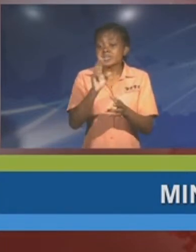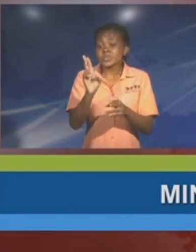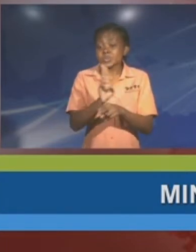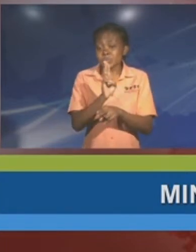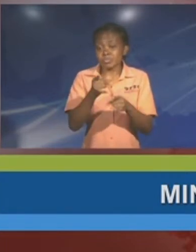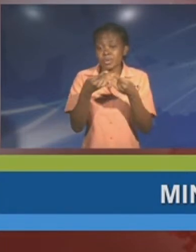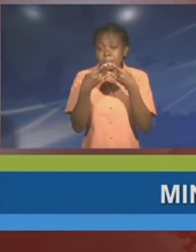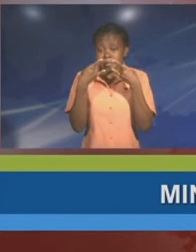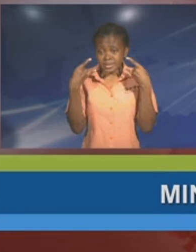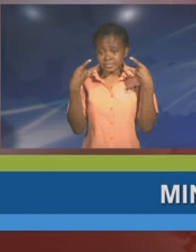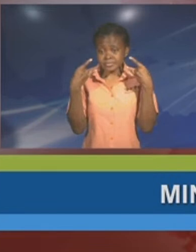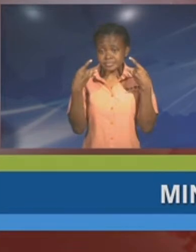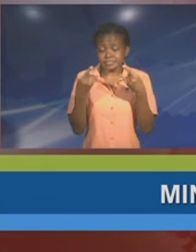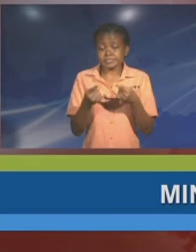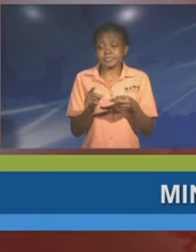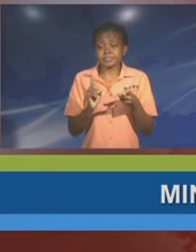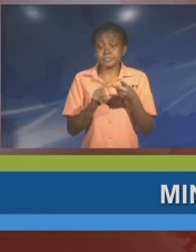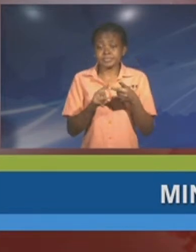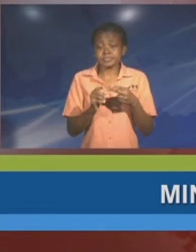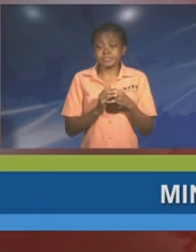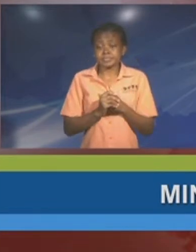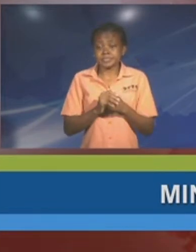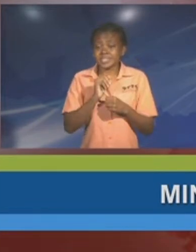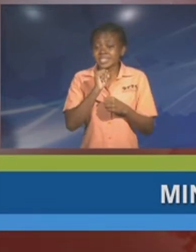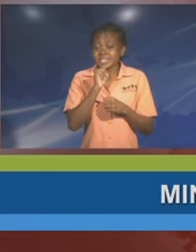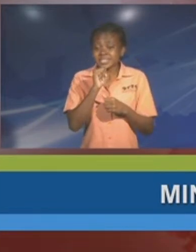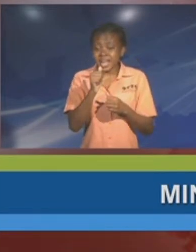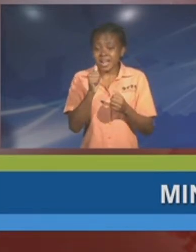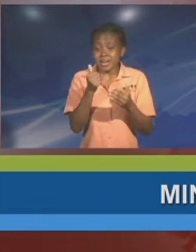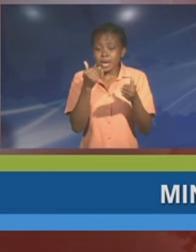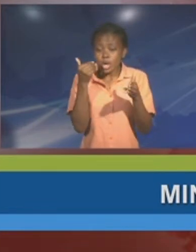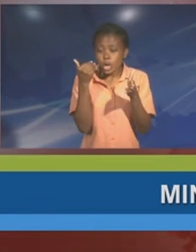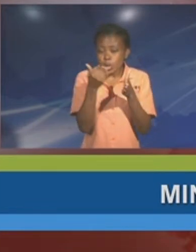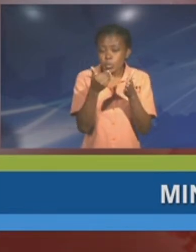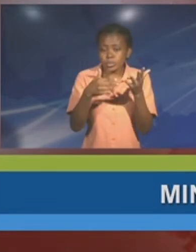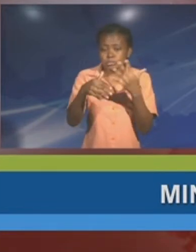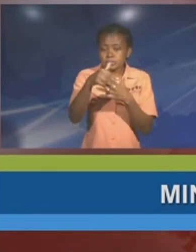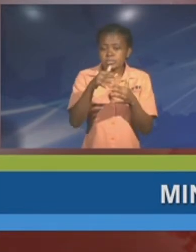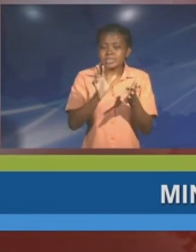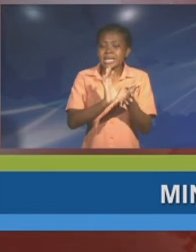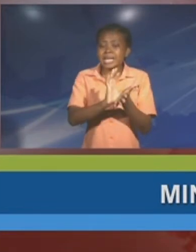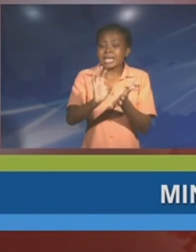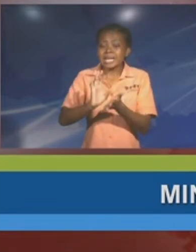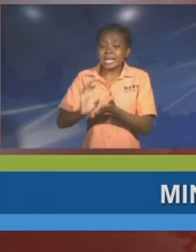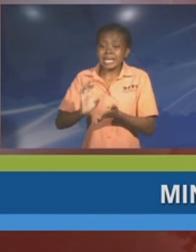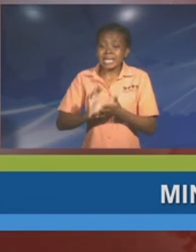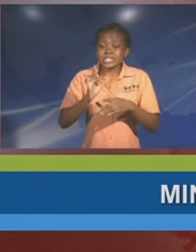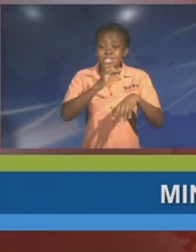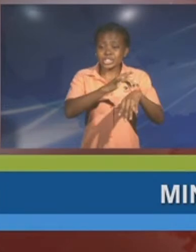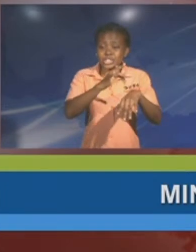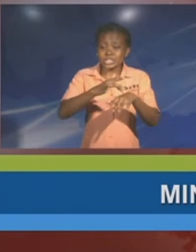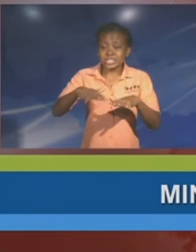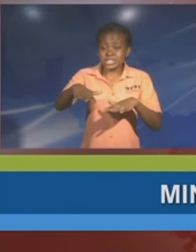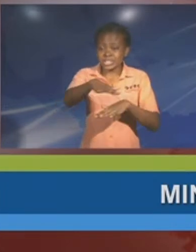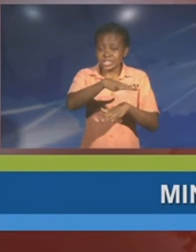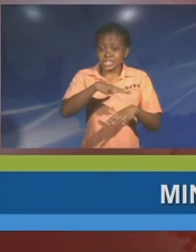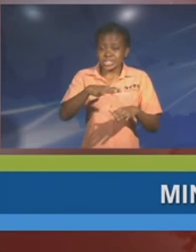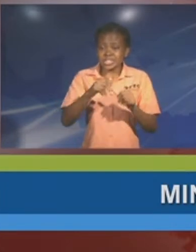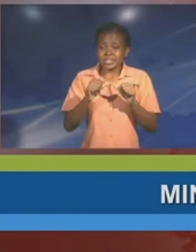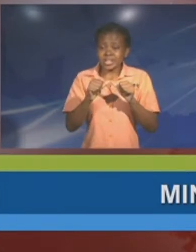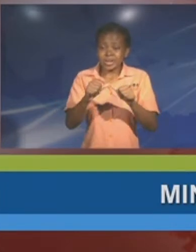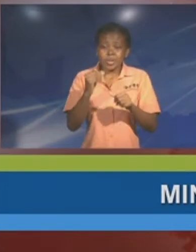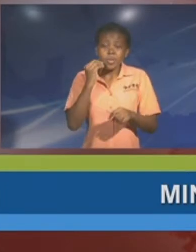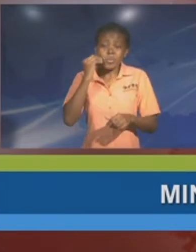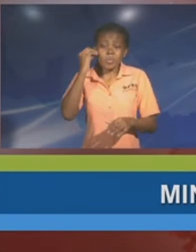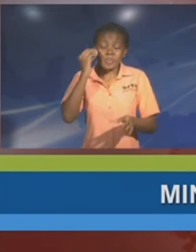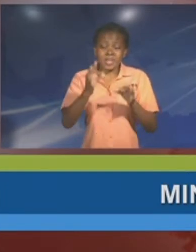where possible, consider limiting close contact, clean and disinfect frequently touched surfaces, stay home if you're ill or have